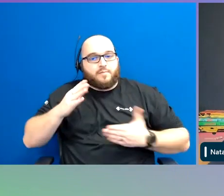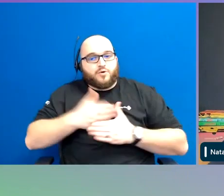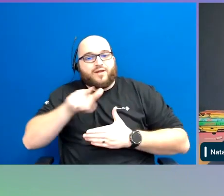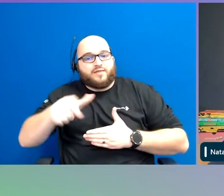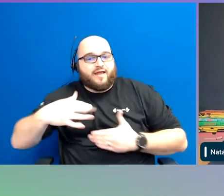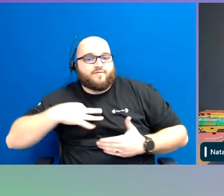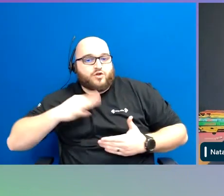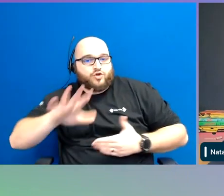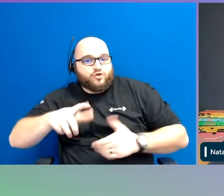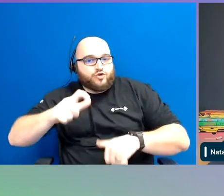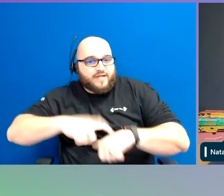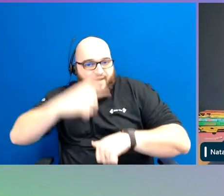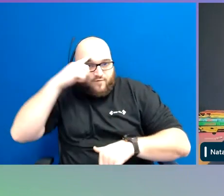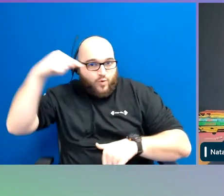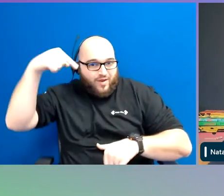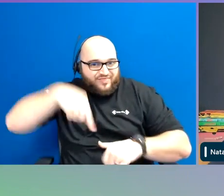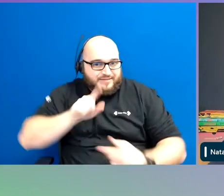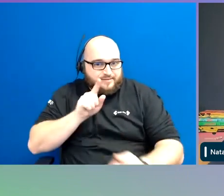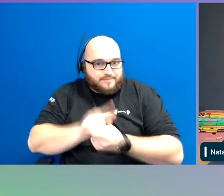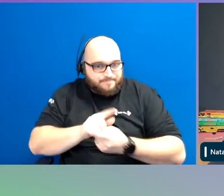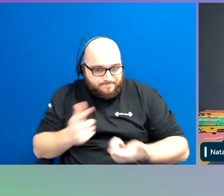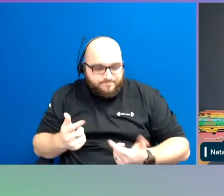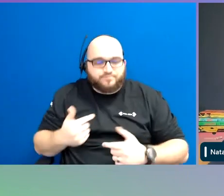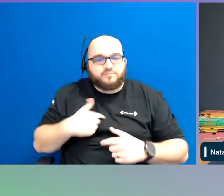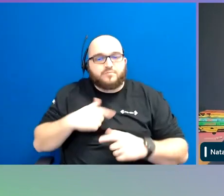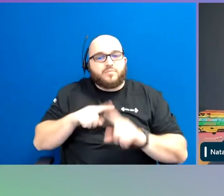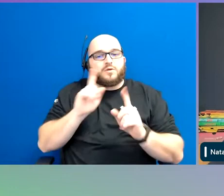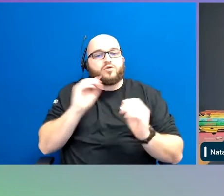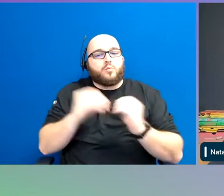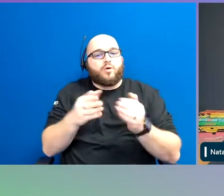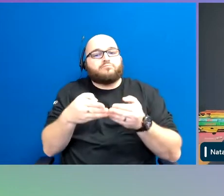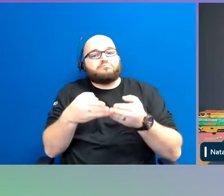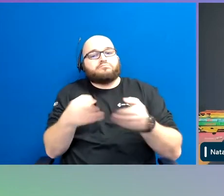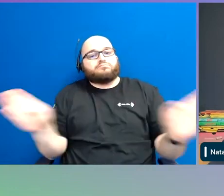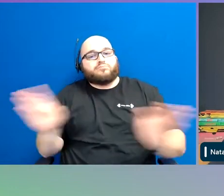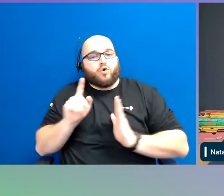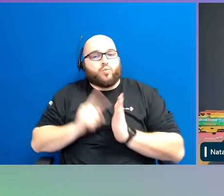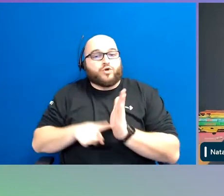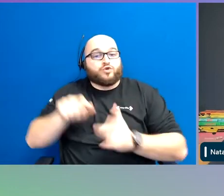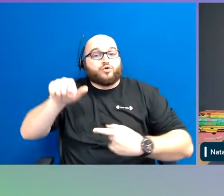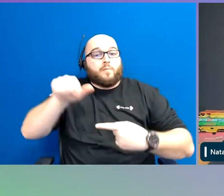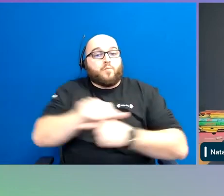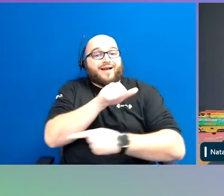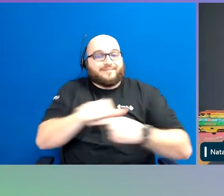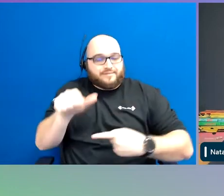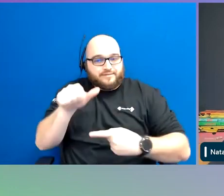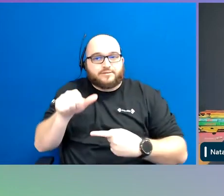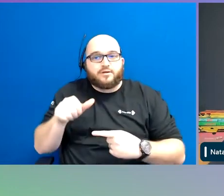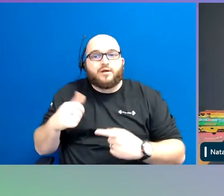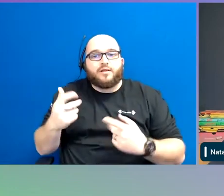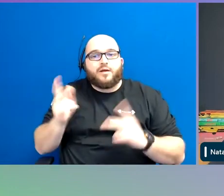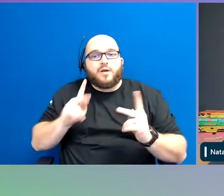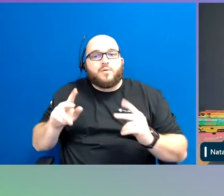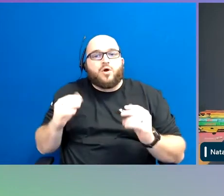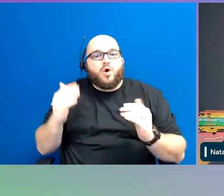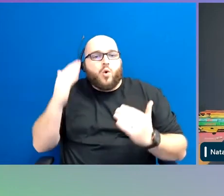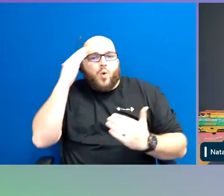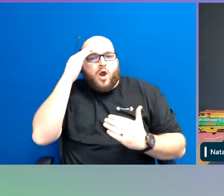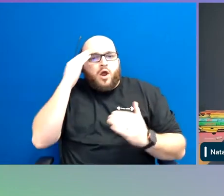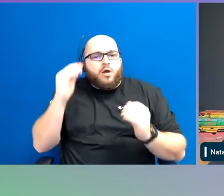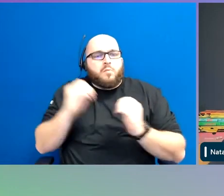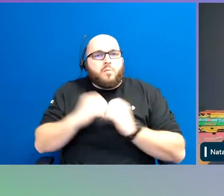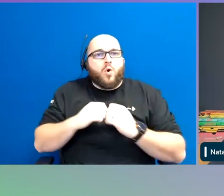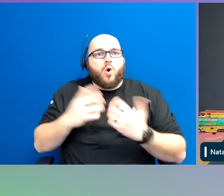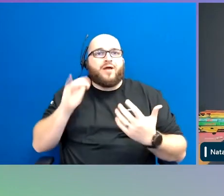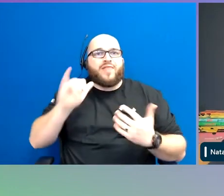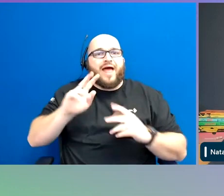it's kind of part of the wider research practice that people are aware of. A very light touch example is, you know, survey